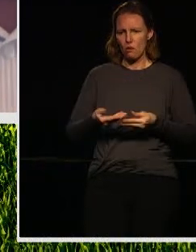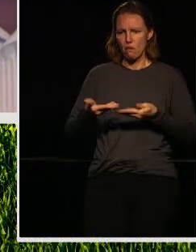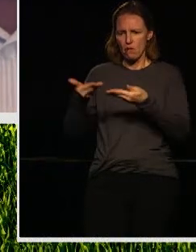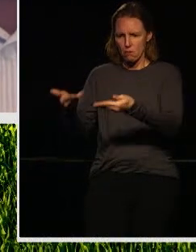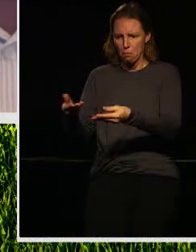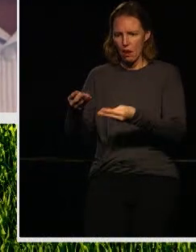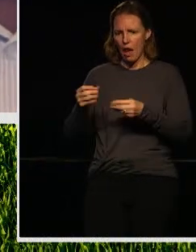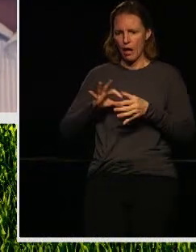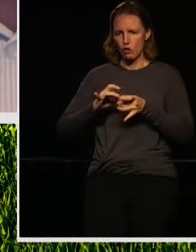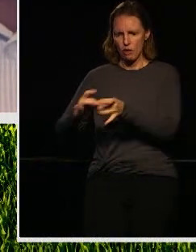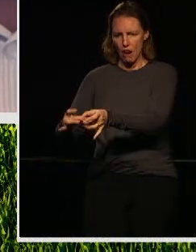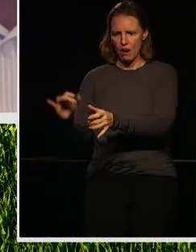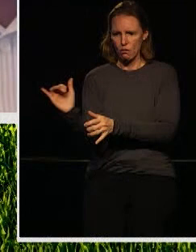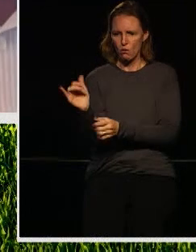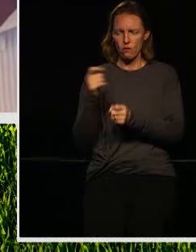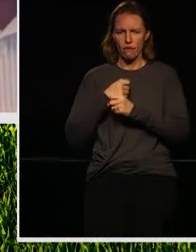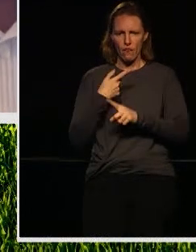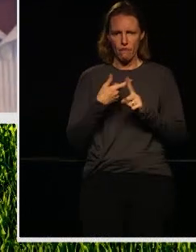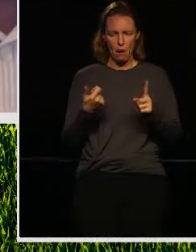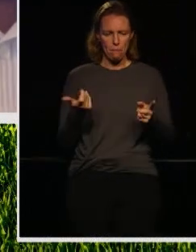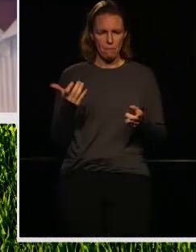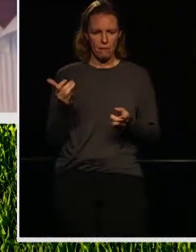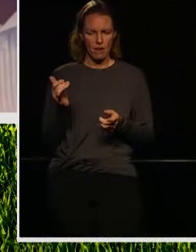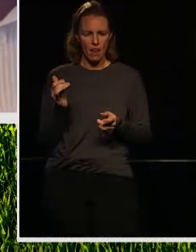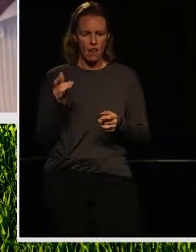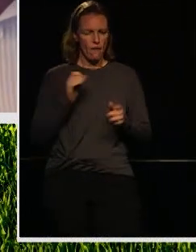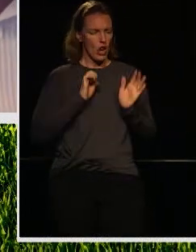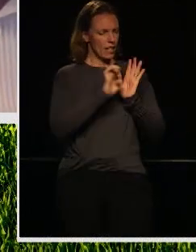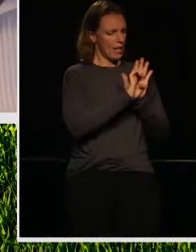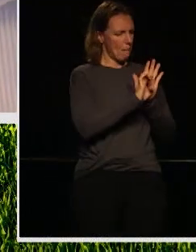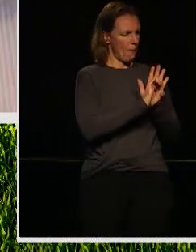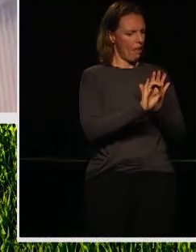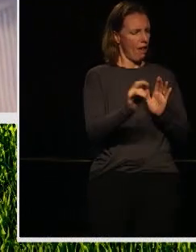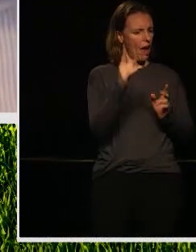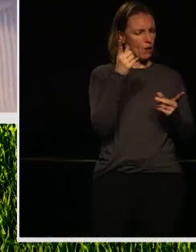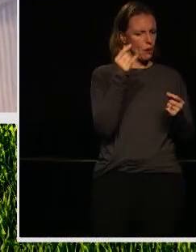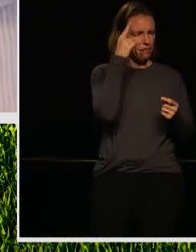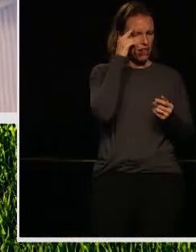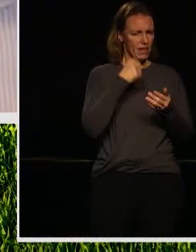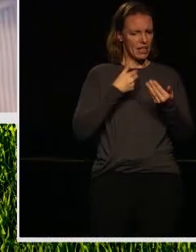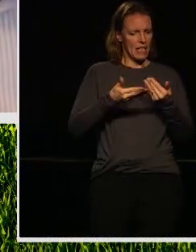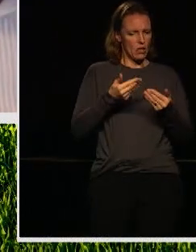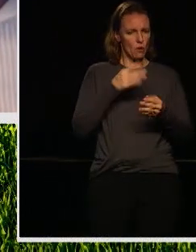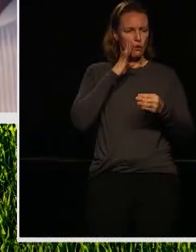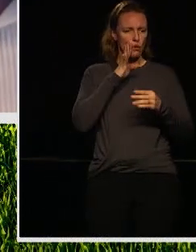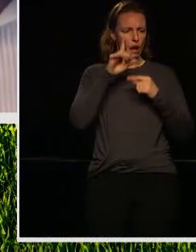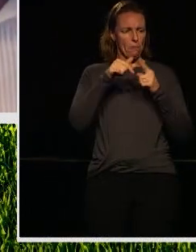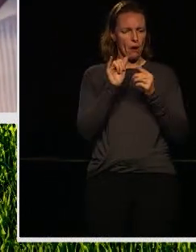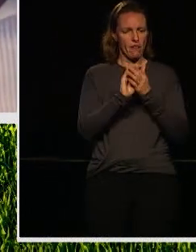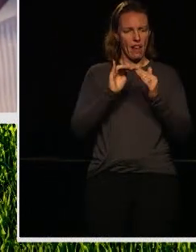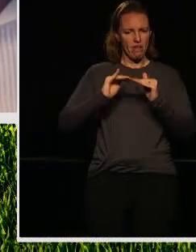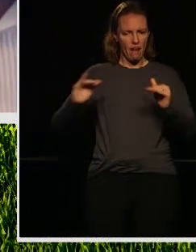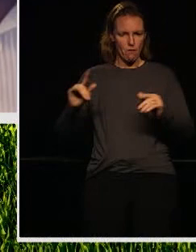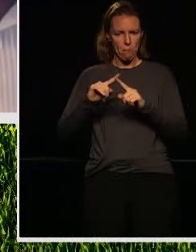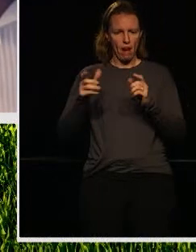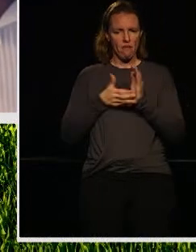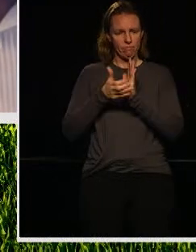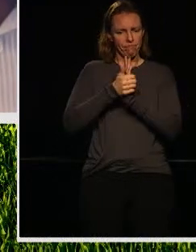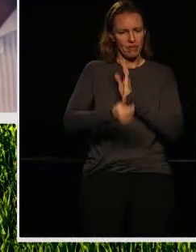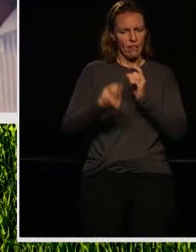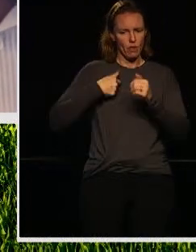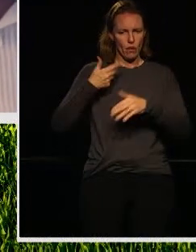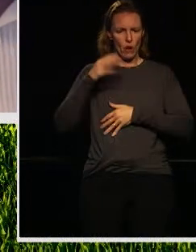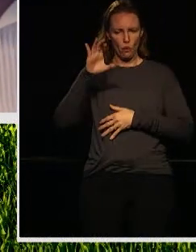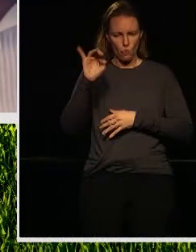traceability standpoint. So for the example, I do think it's easy to talk about at that level, but the execution has to happen at the crop and